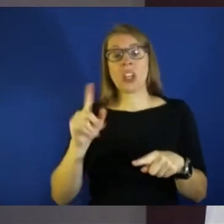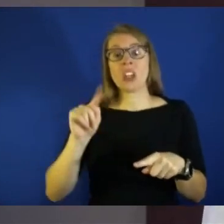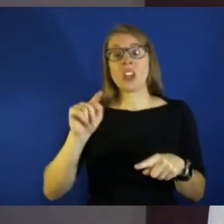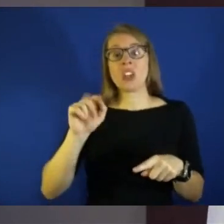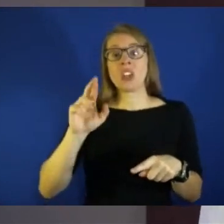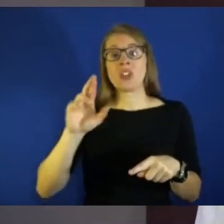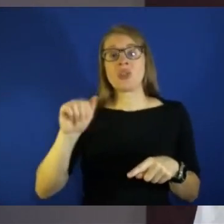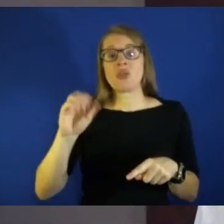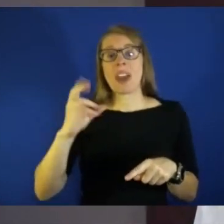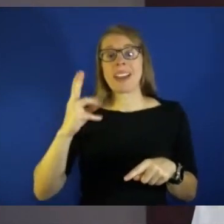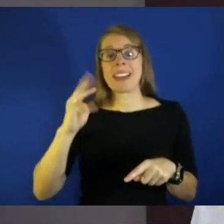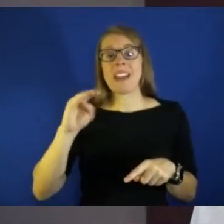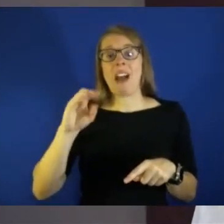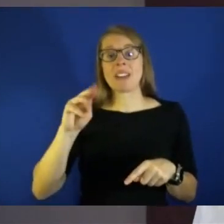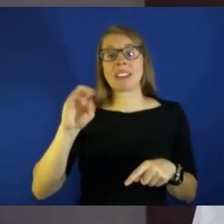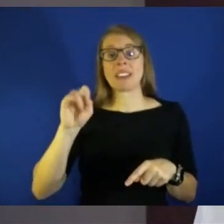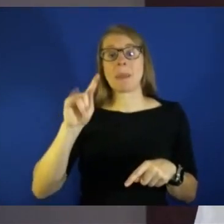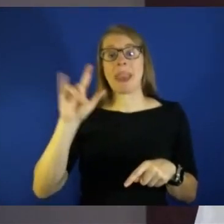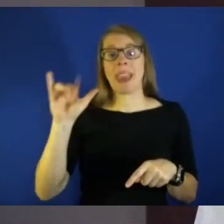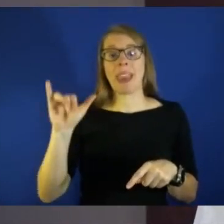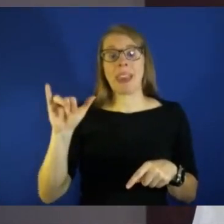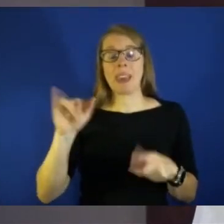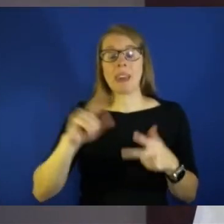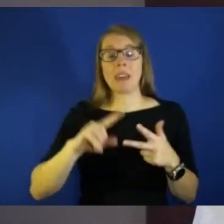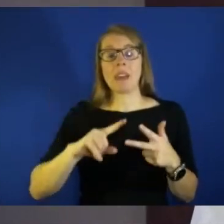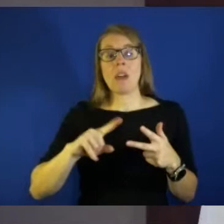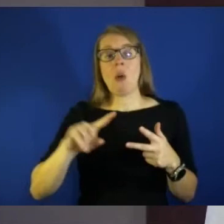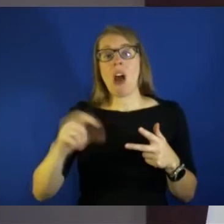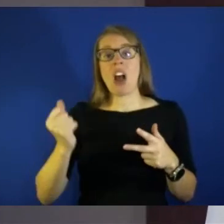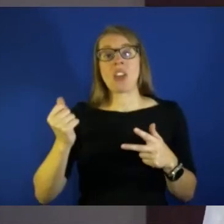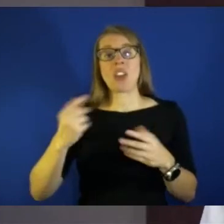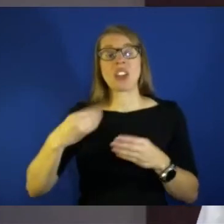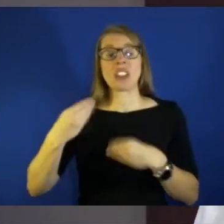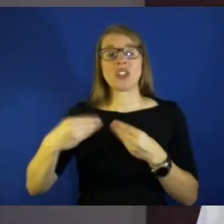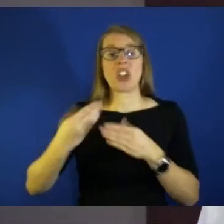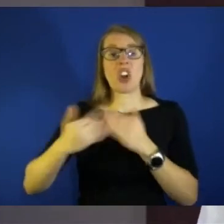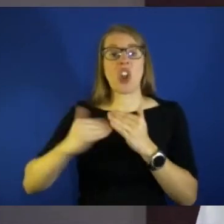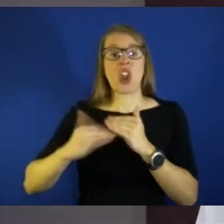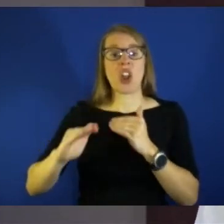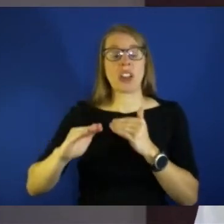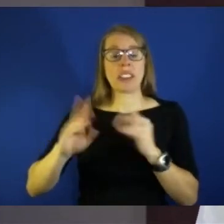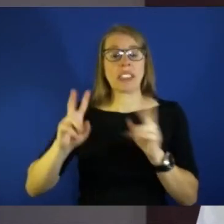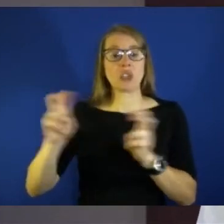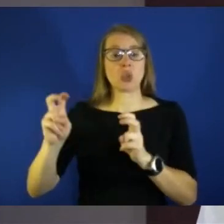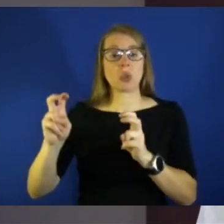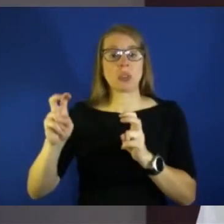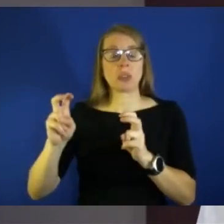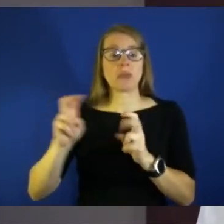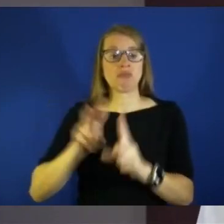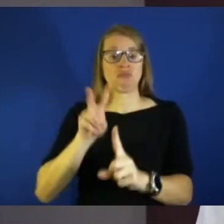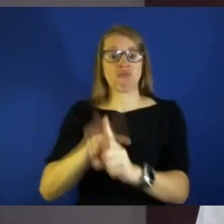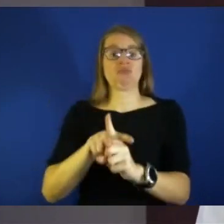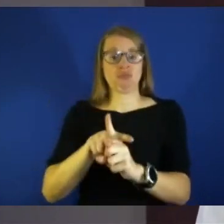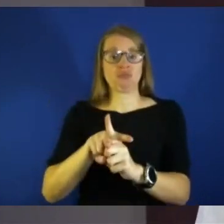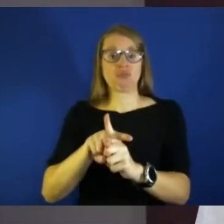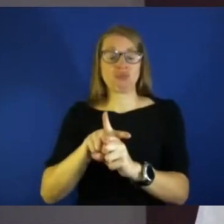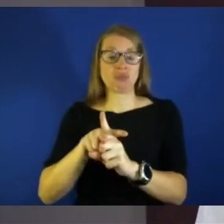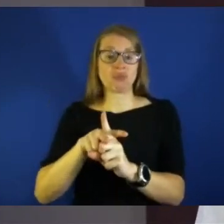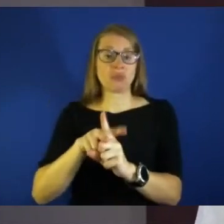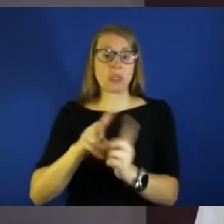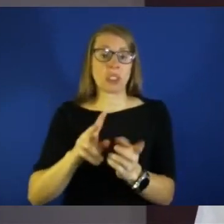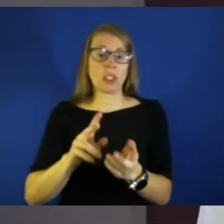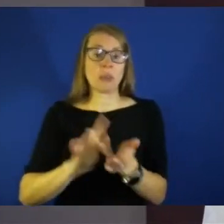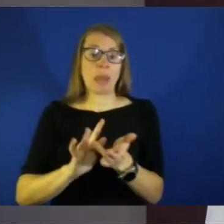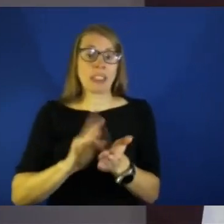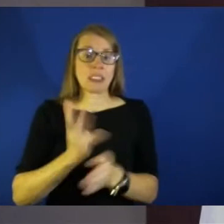some congenital issues that have affected their life, those folks can be issued this medicine too. So there's